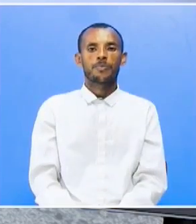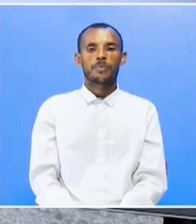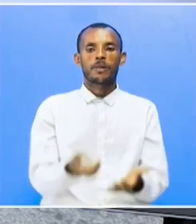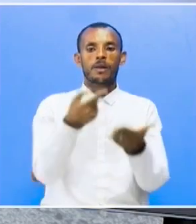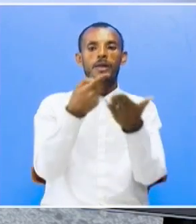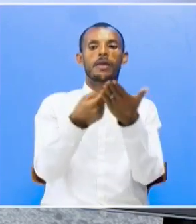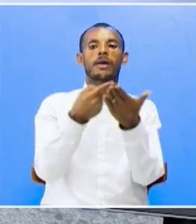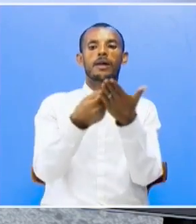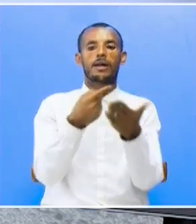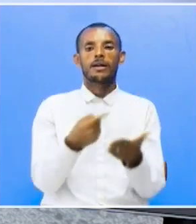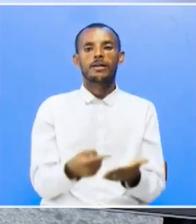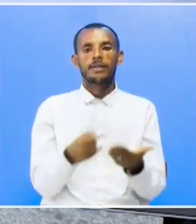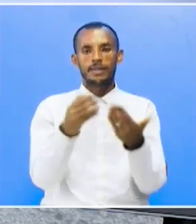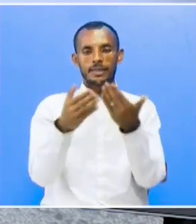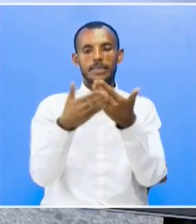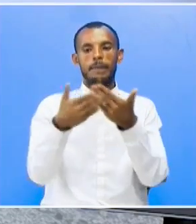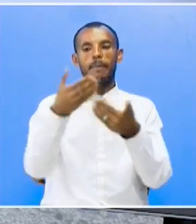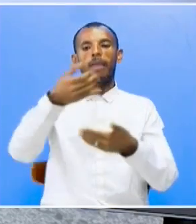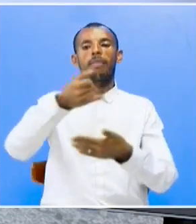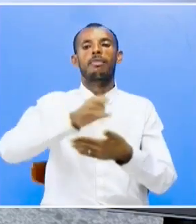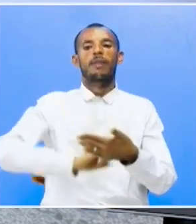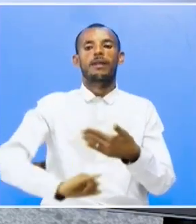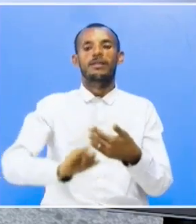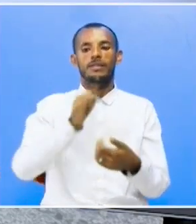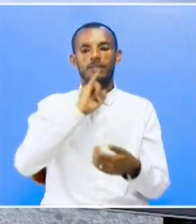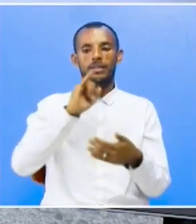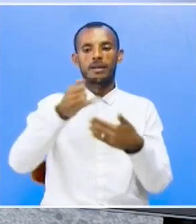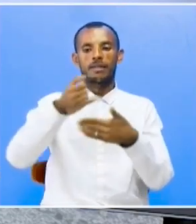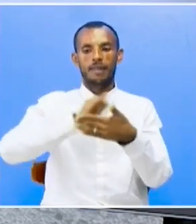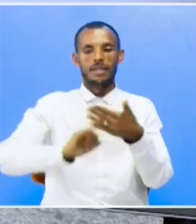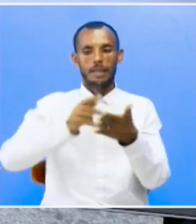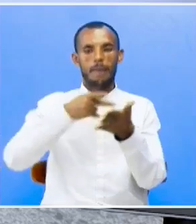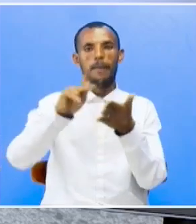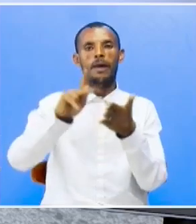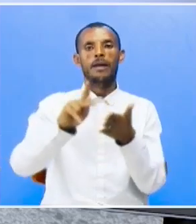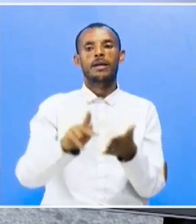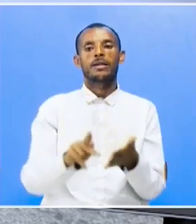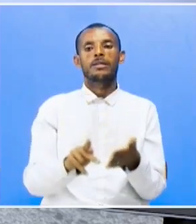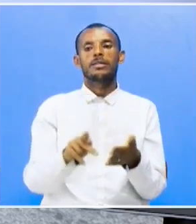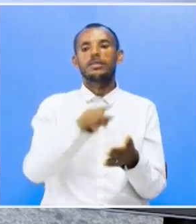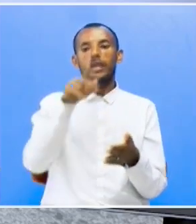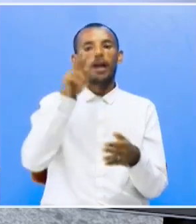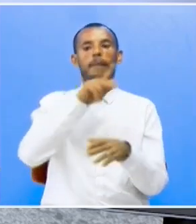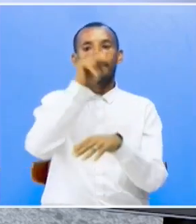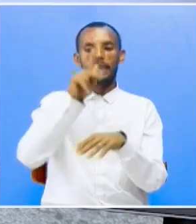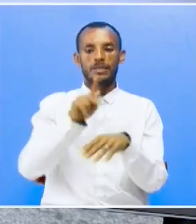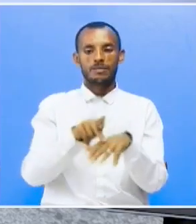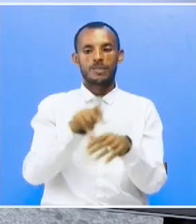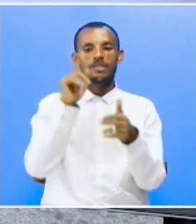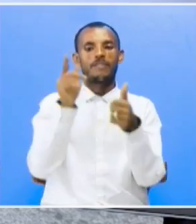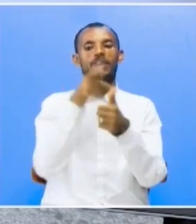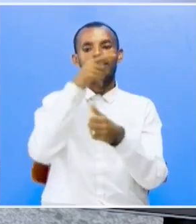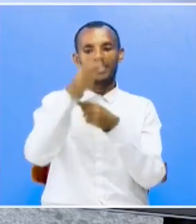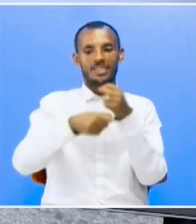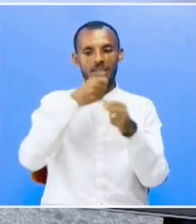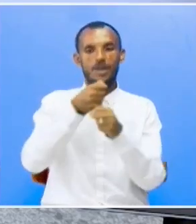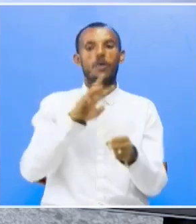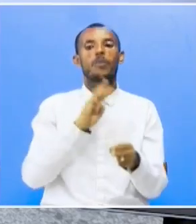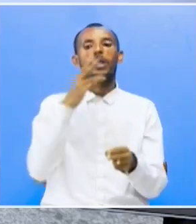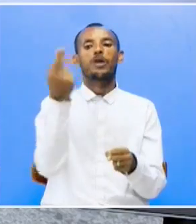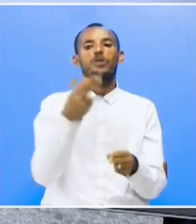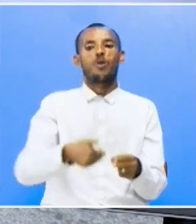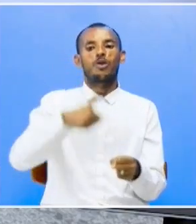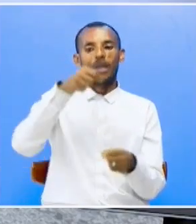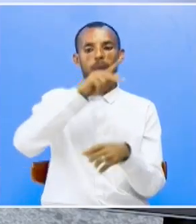here, simple interest, as you said, it is interest paid on only original principal. For the first year, we use original